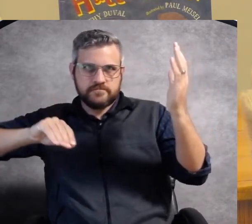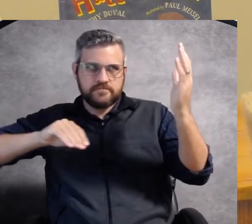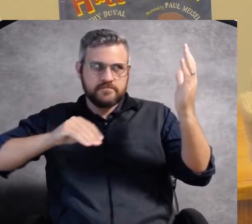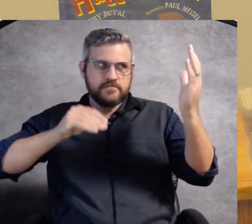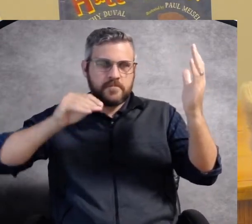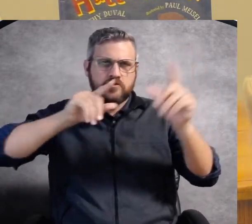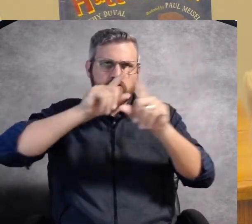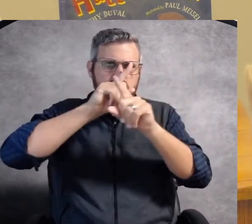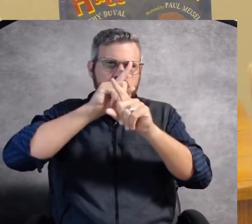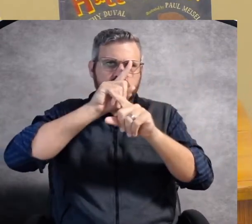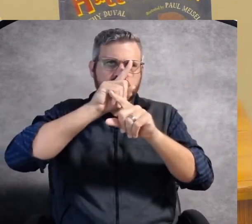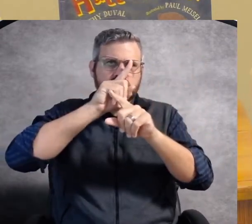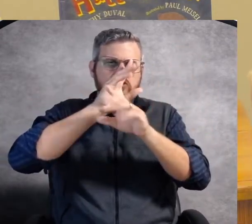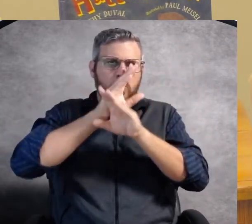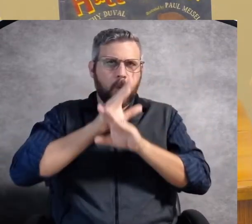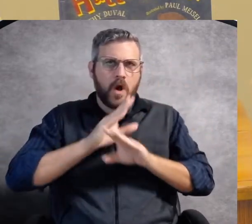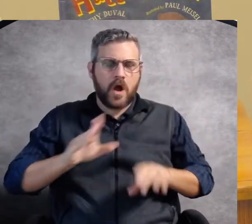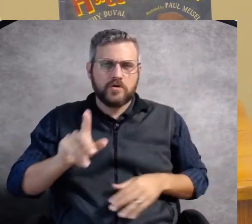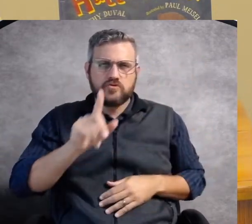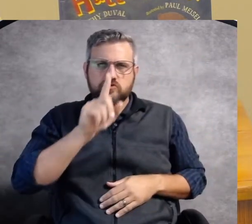Along comes Mr. Crocodile,